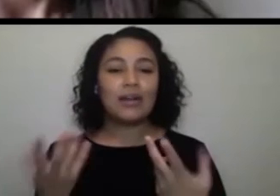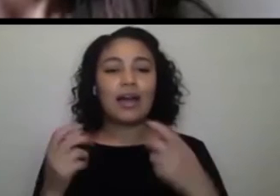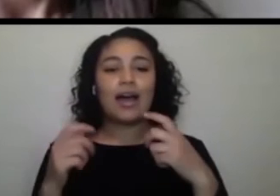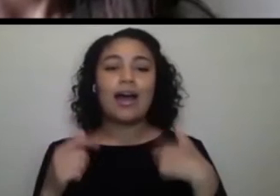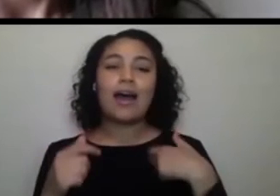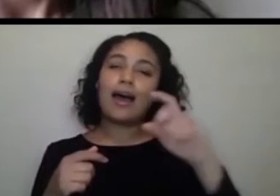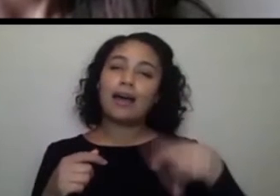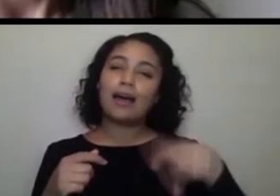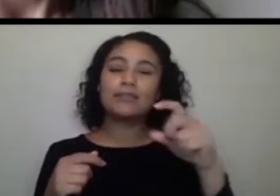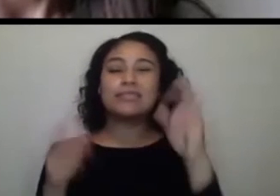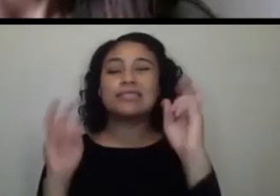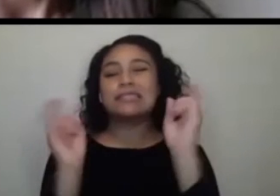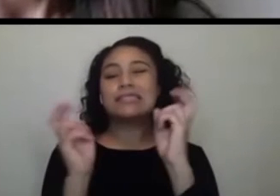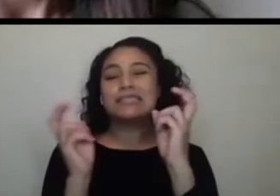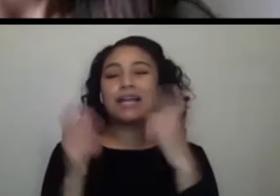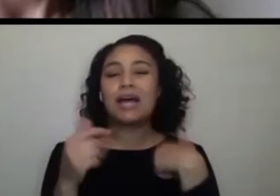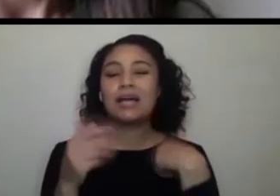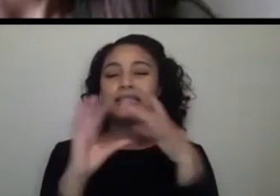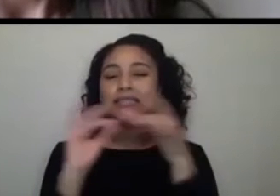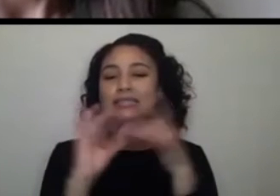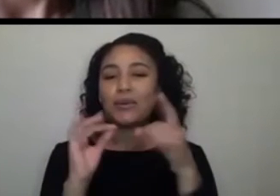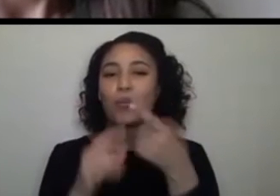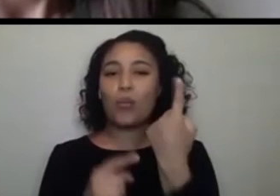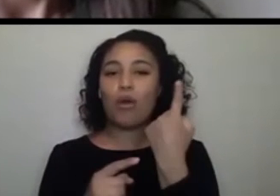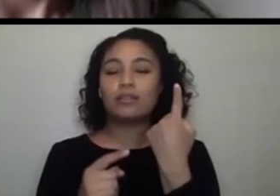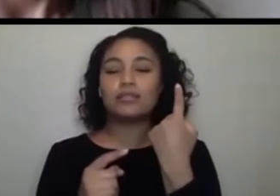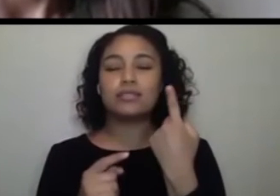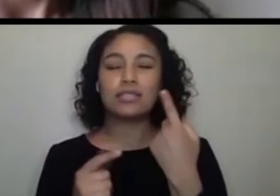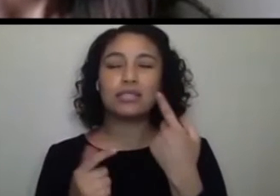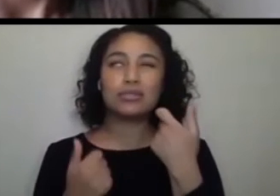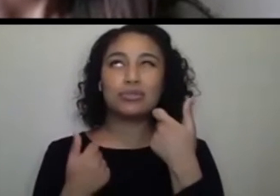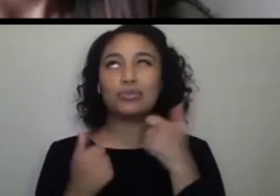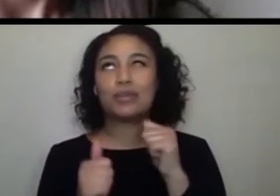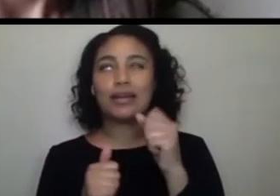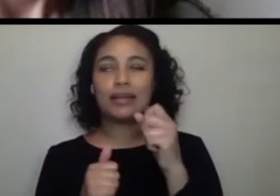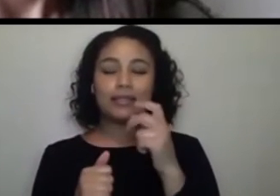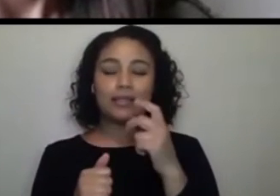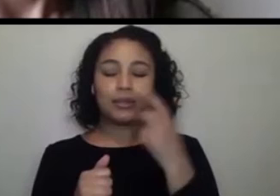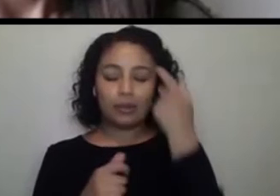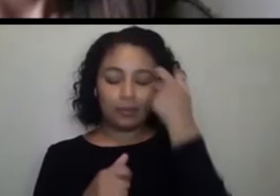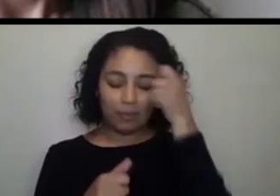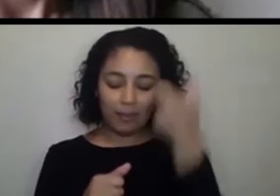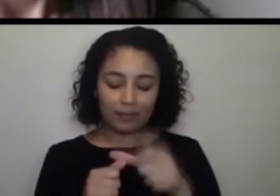paraphrase a quote. See if I can remember it. It says,